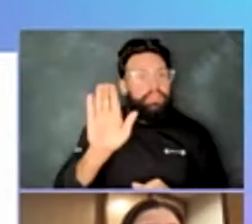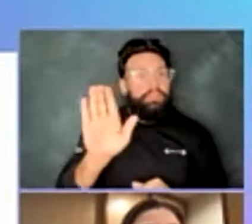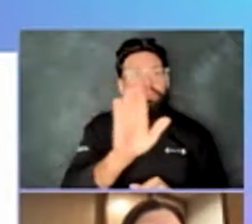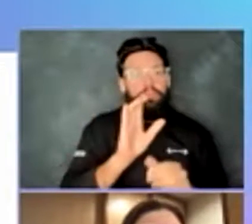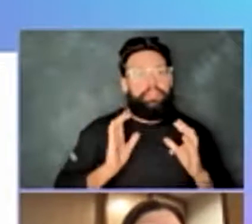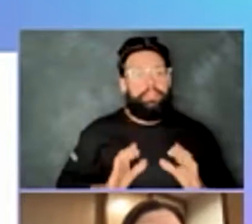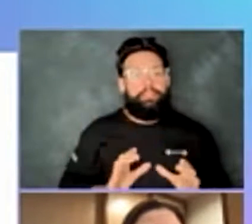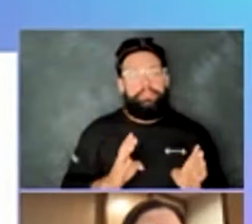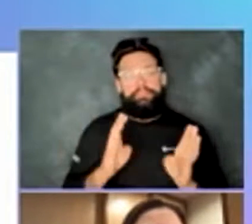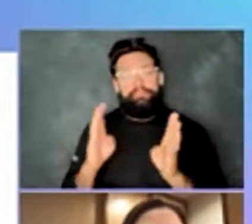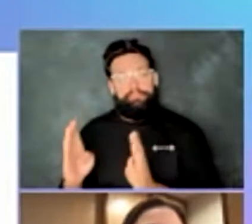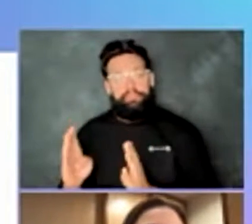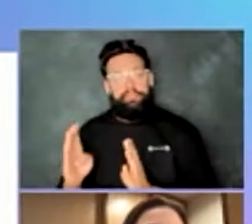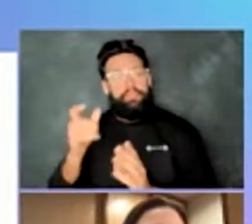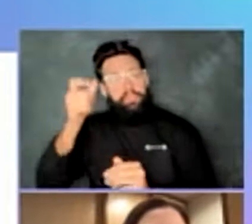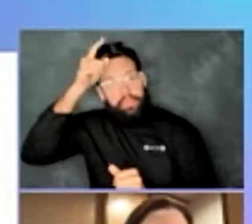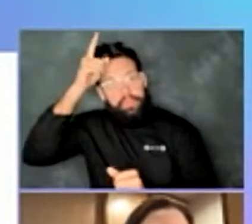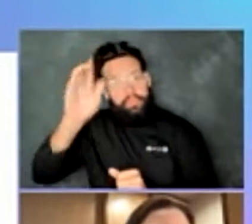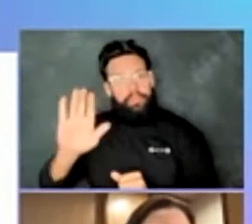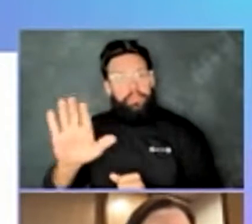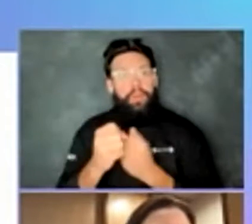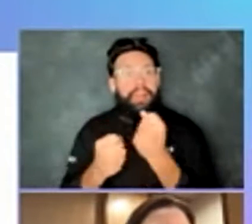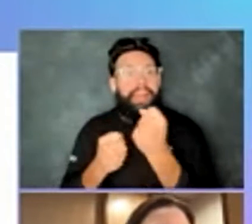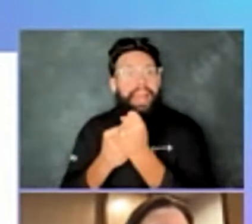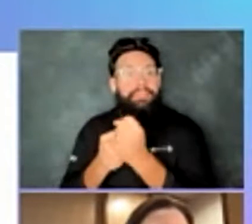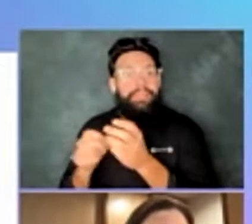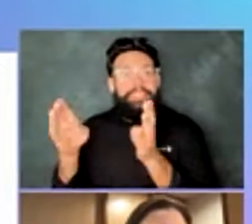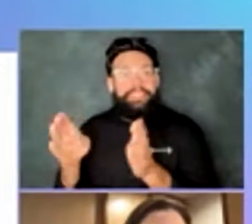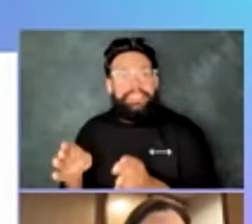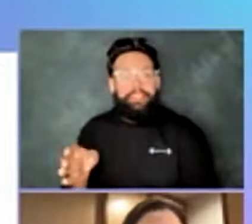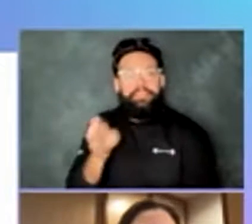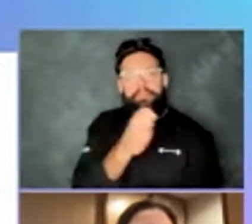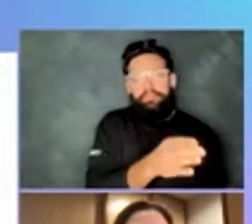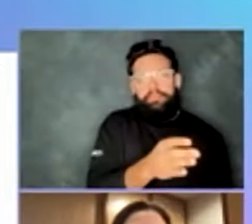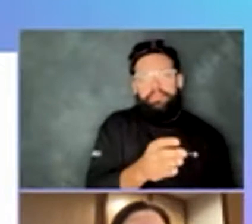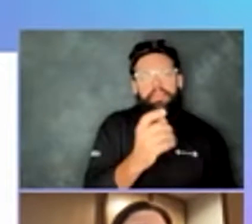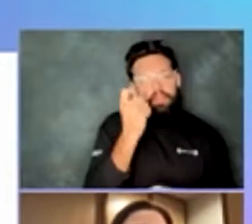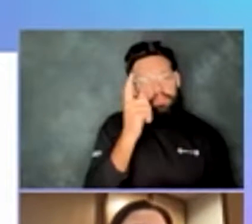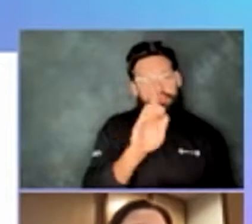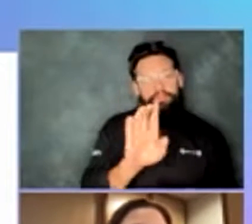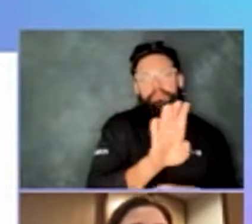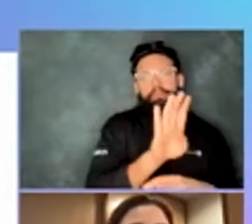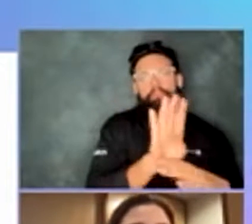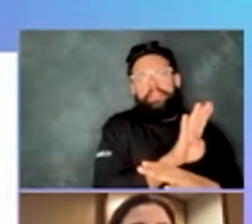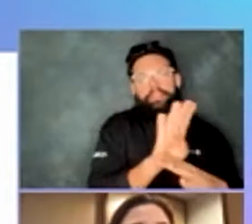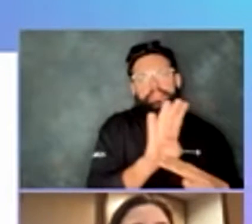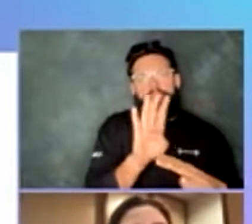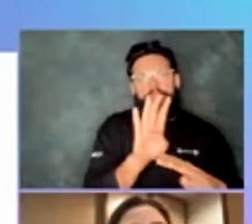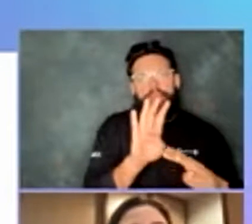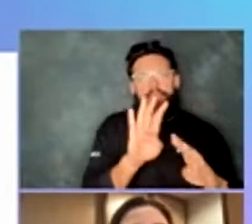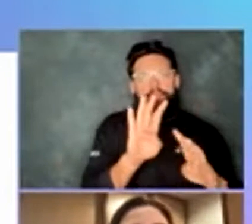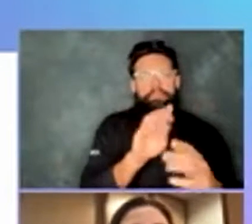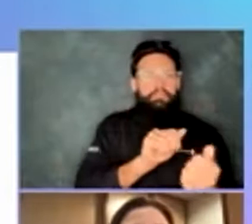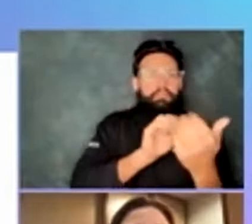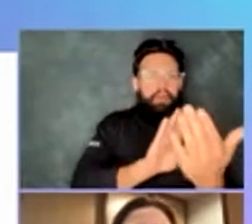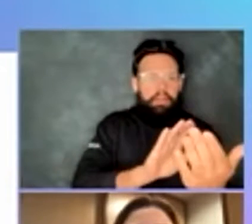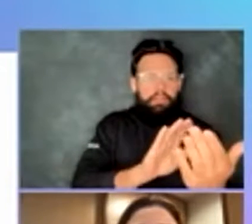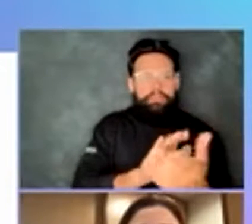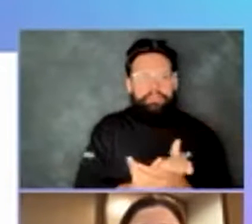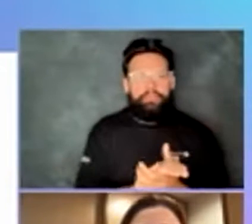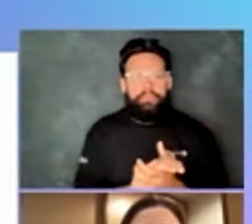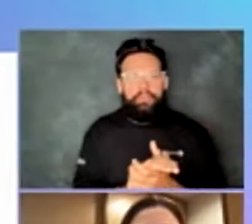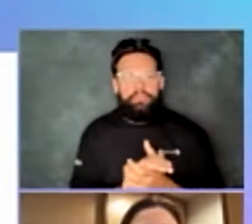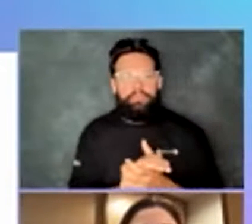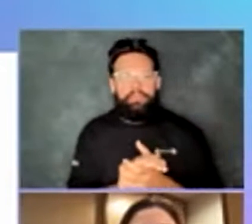understand your advocates, and a circle which says understand your business model. And those circles overlap to indicate that the